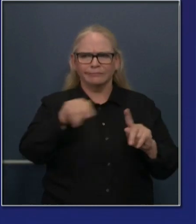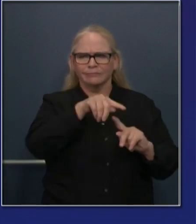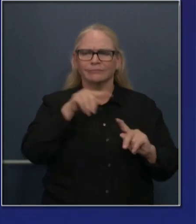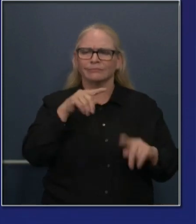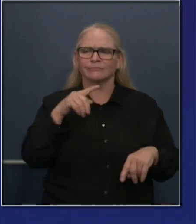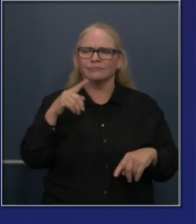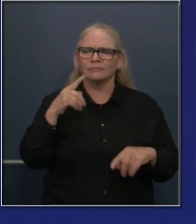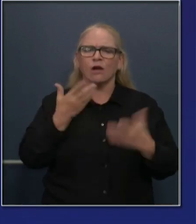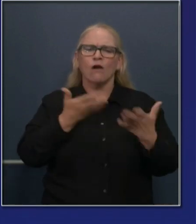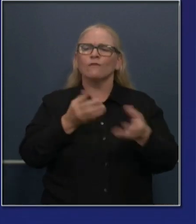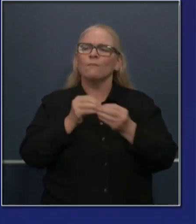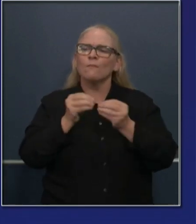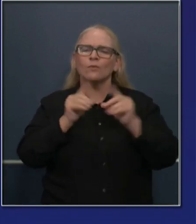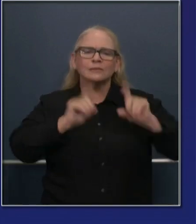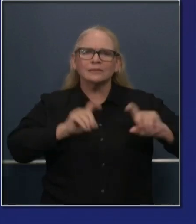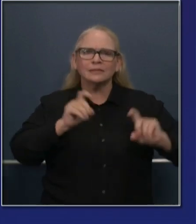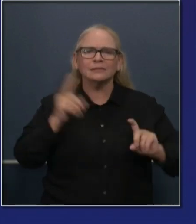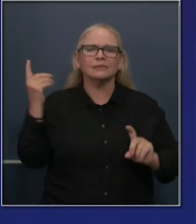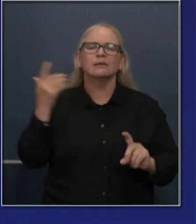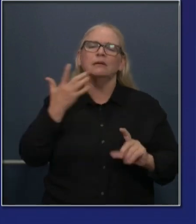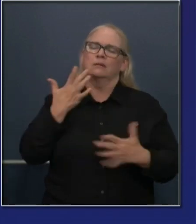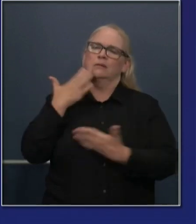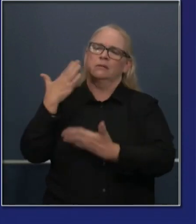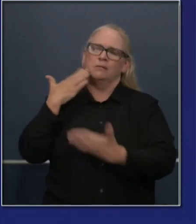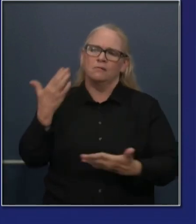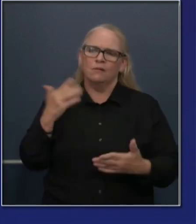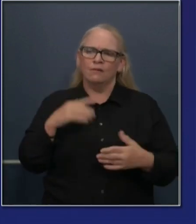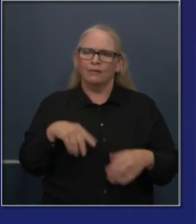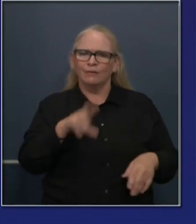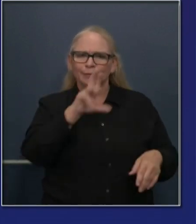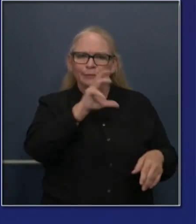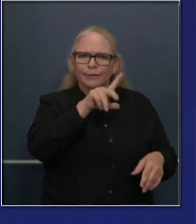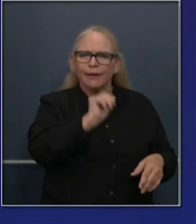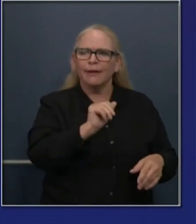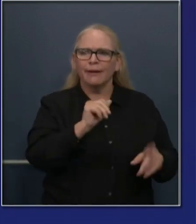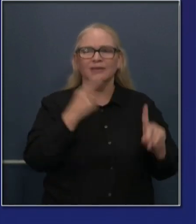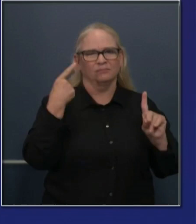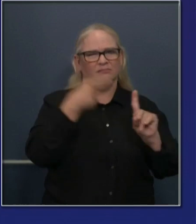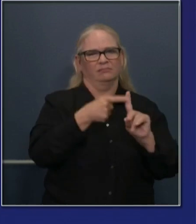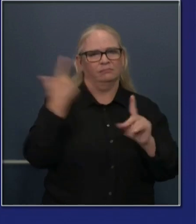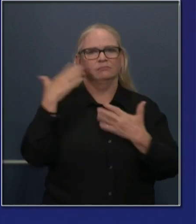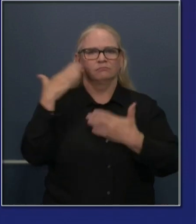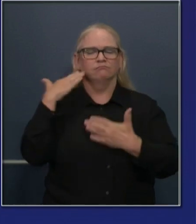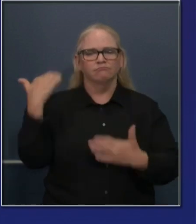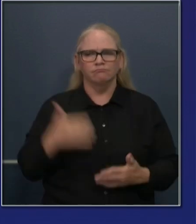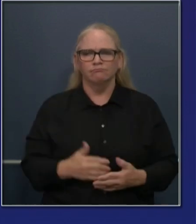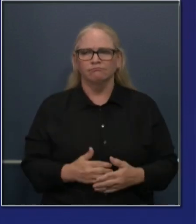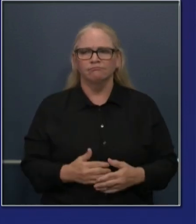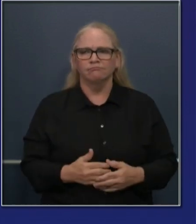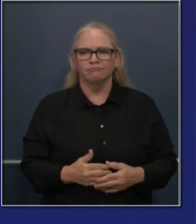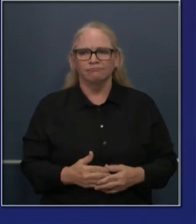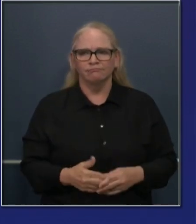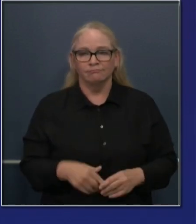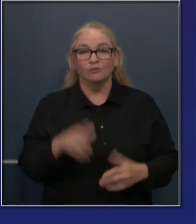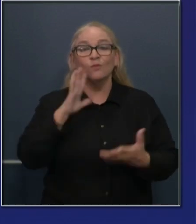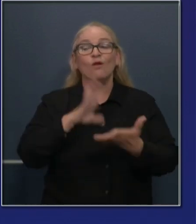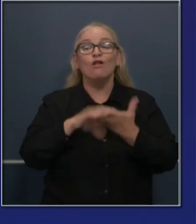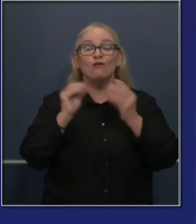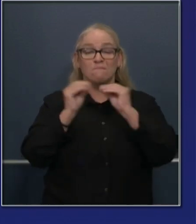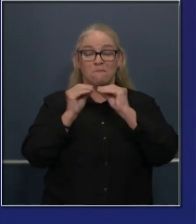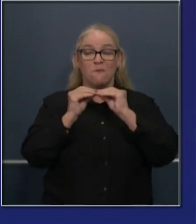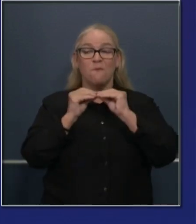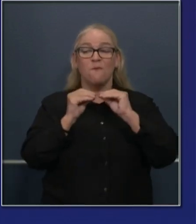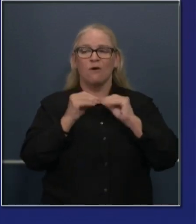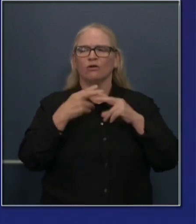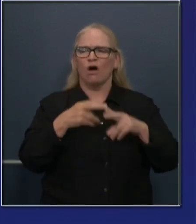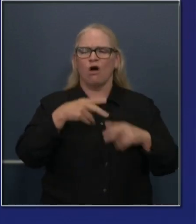with and provide support of with UCLA in particular. And so you're going to be hearing a lot more about pooled testing. It's